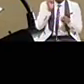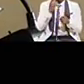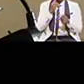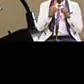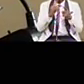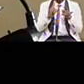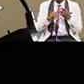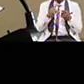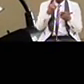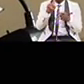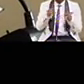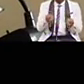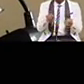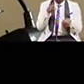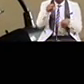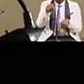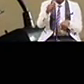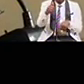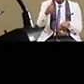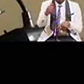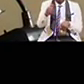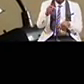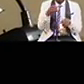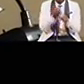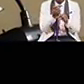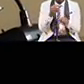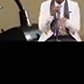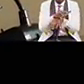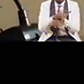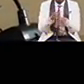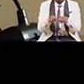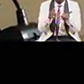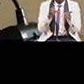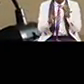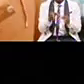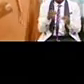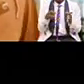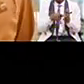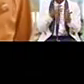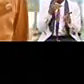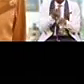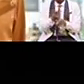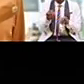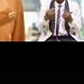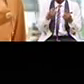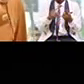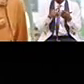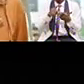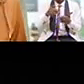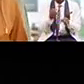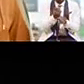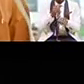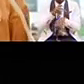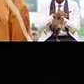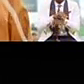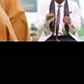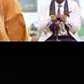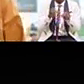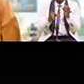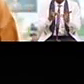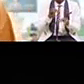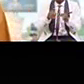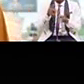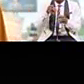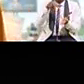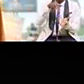Thou, yourself, take the message as if this is just coming to you. Take the message as if the standing